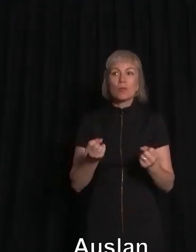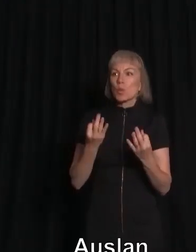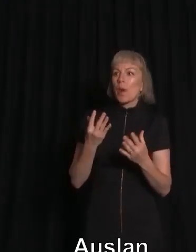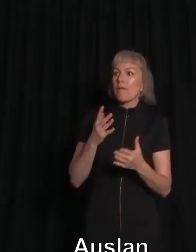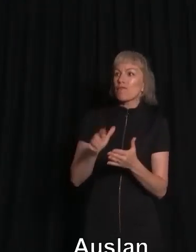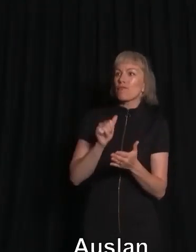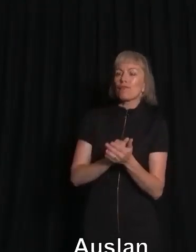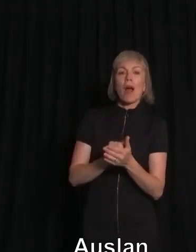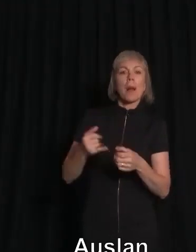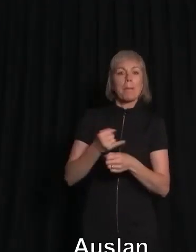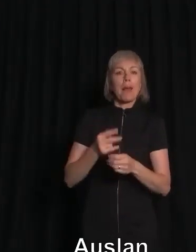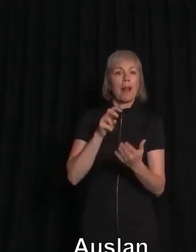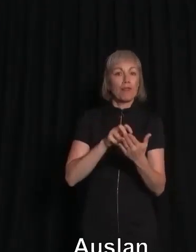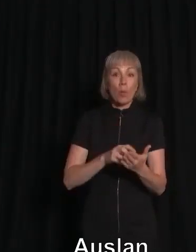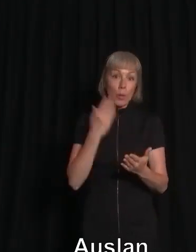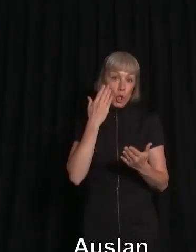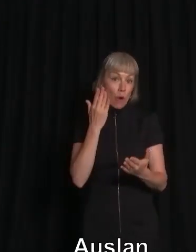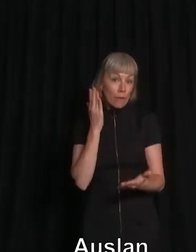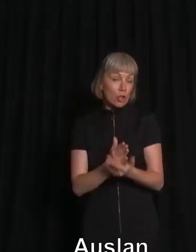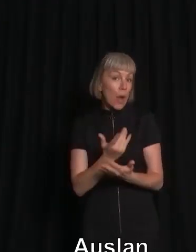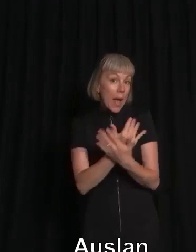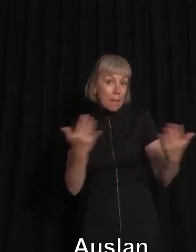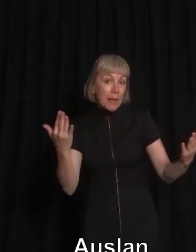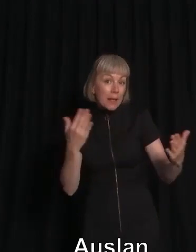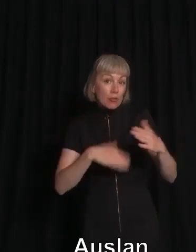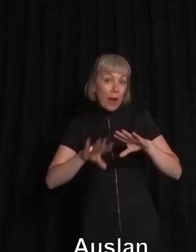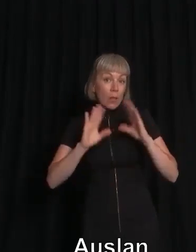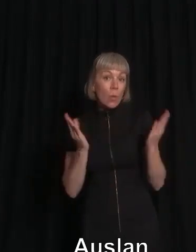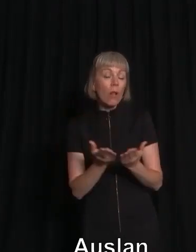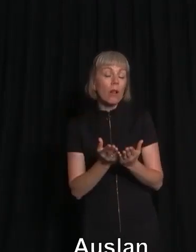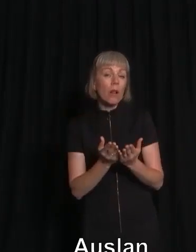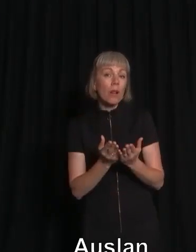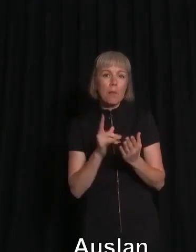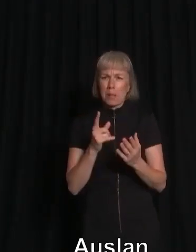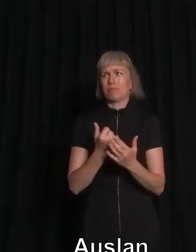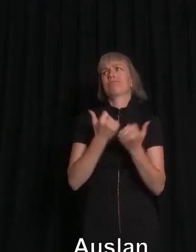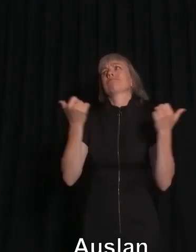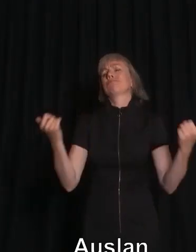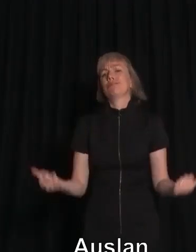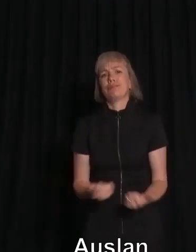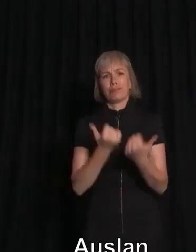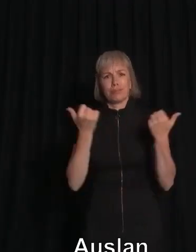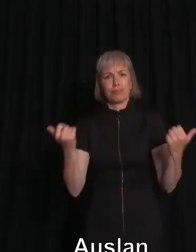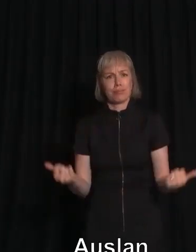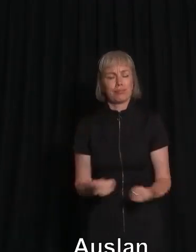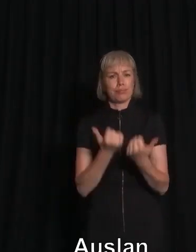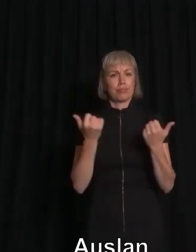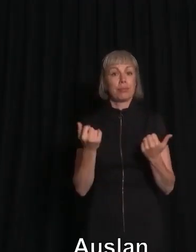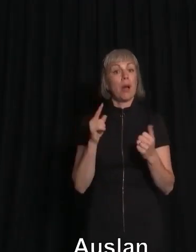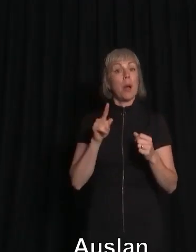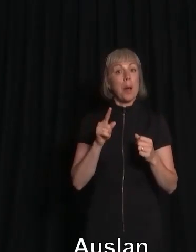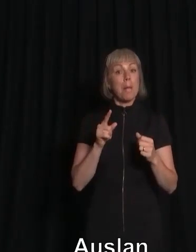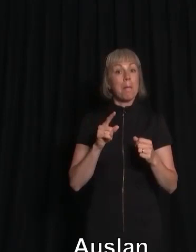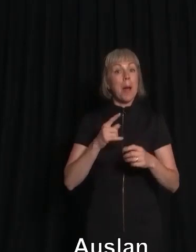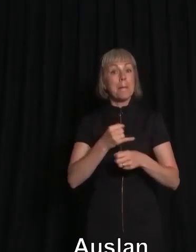available, so we don't know how many intersex people there are. But the problem is that as the medical fraternity,